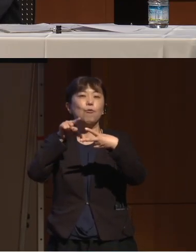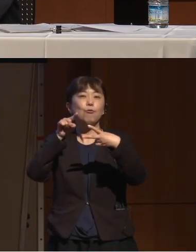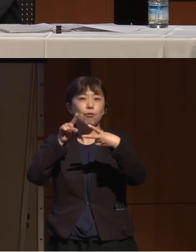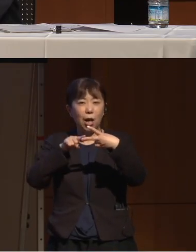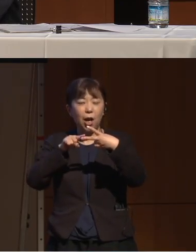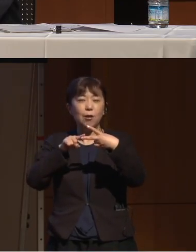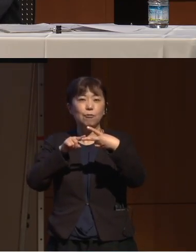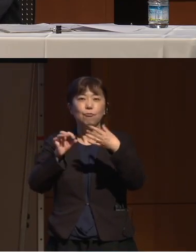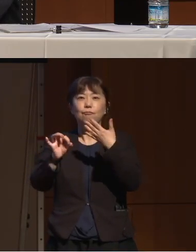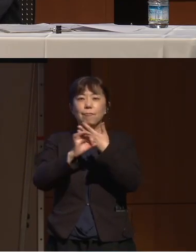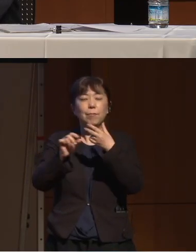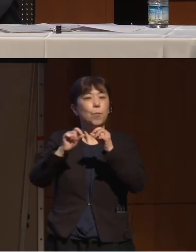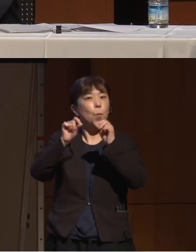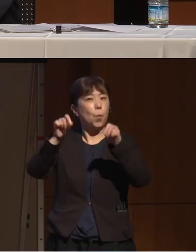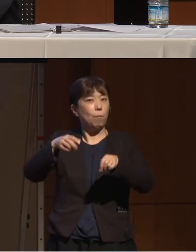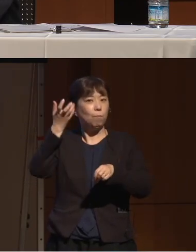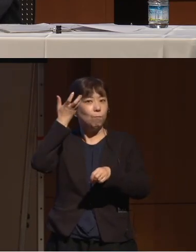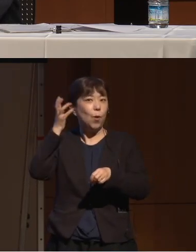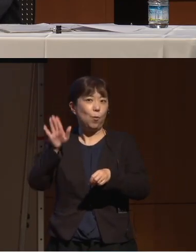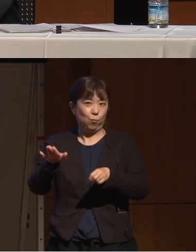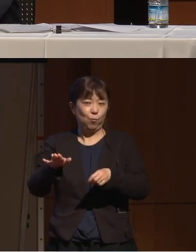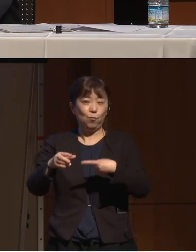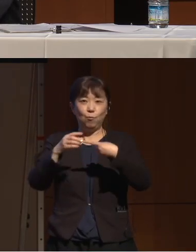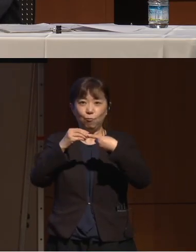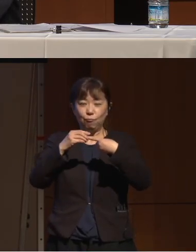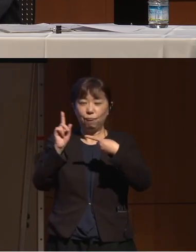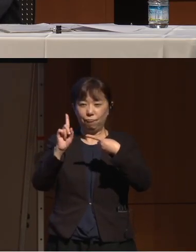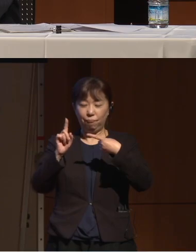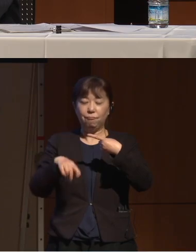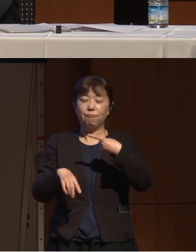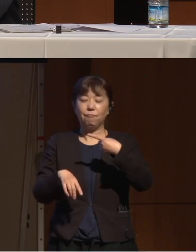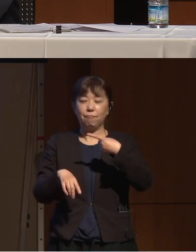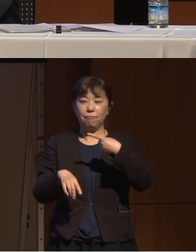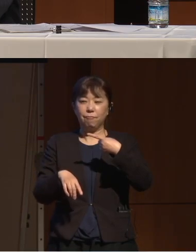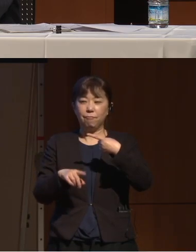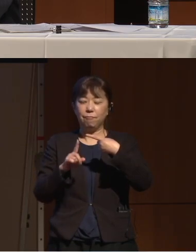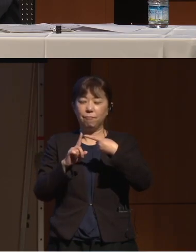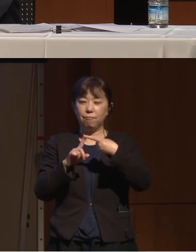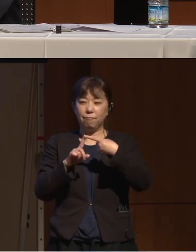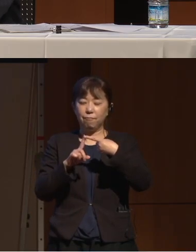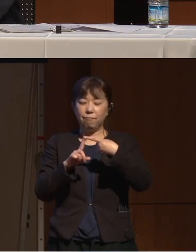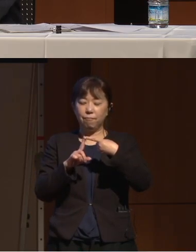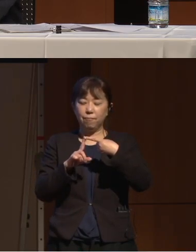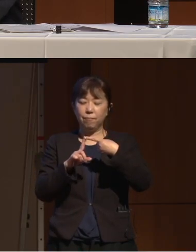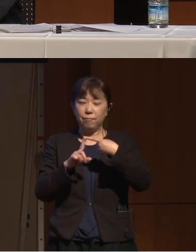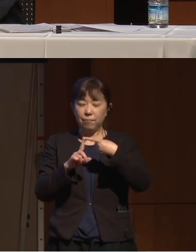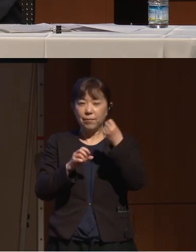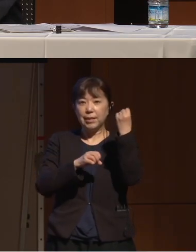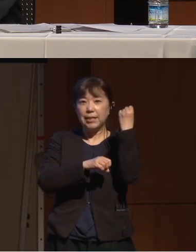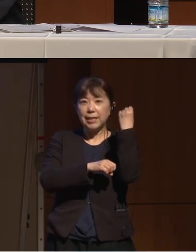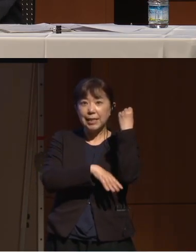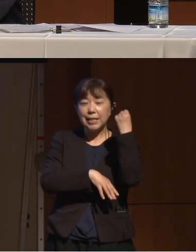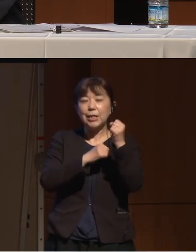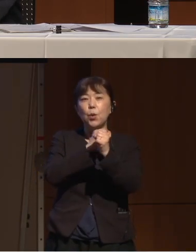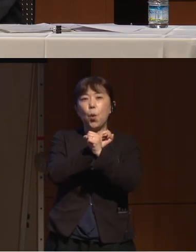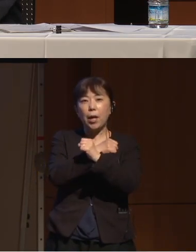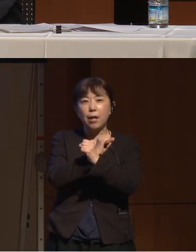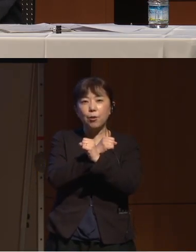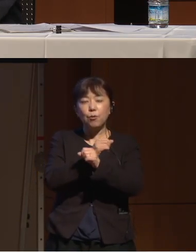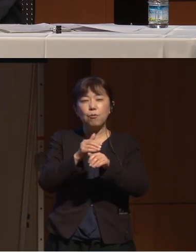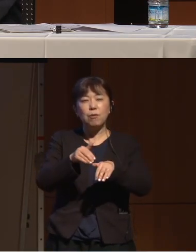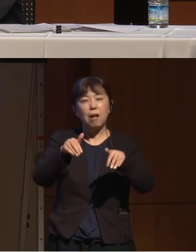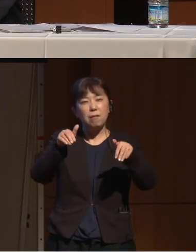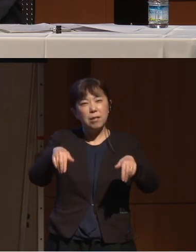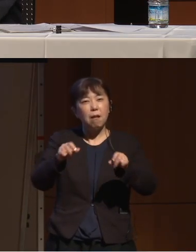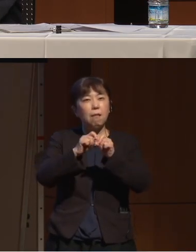expected. And one is to have a basic research system that